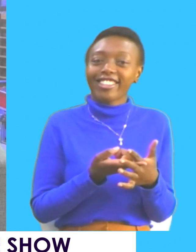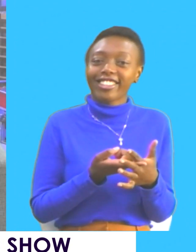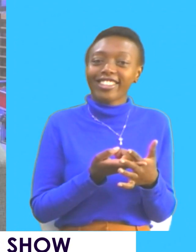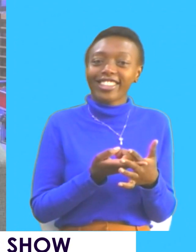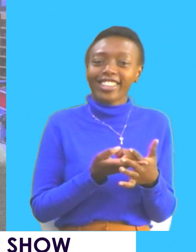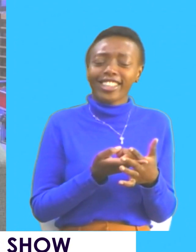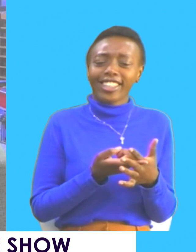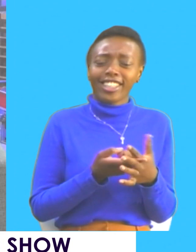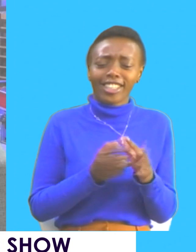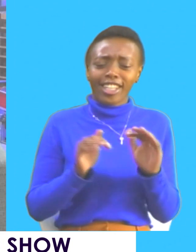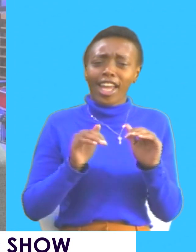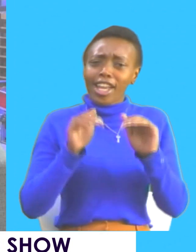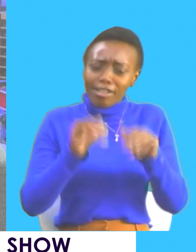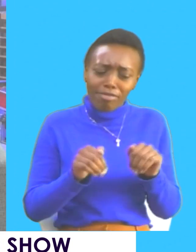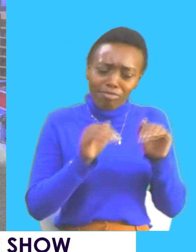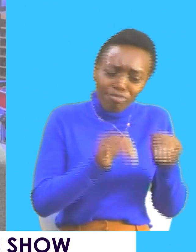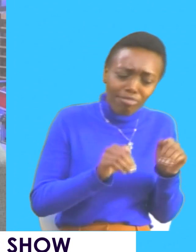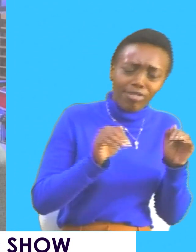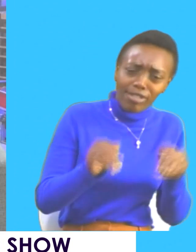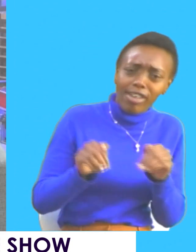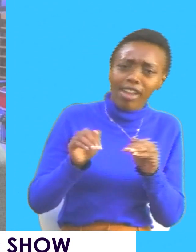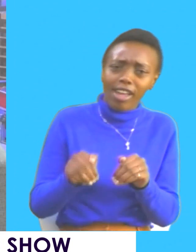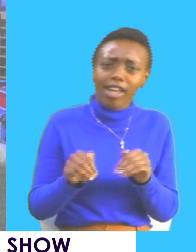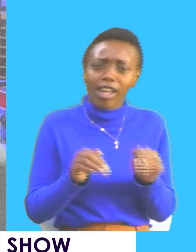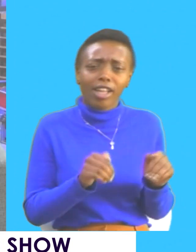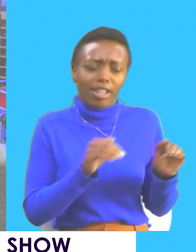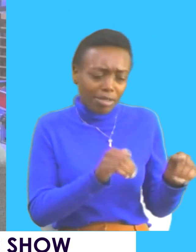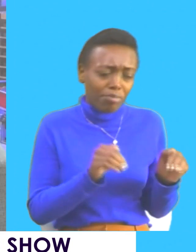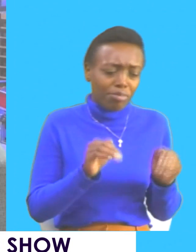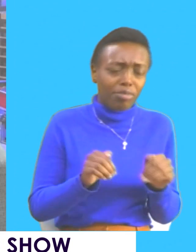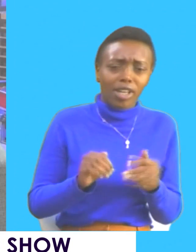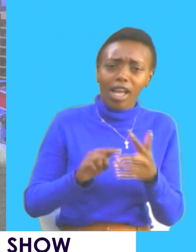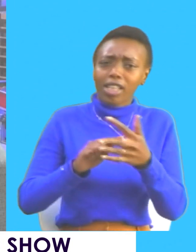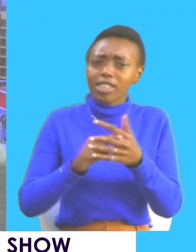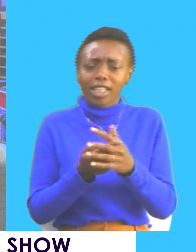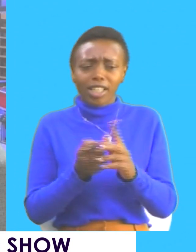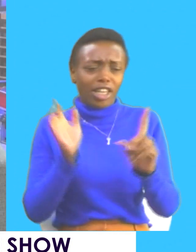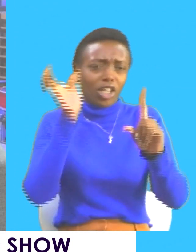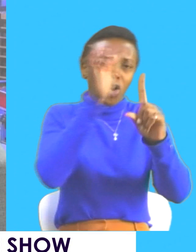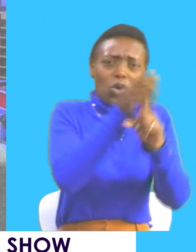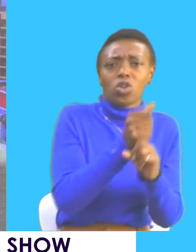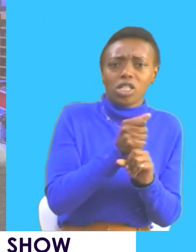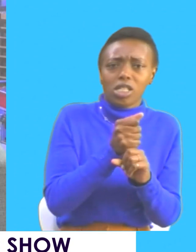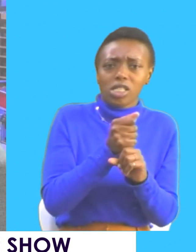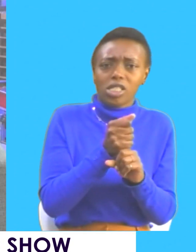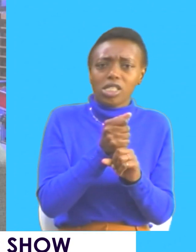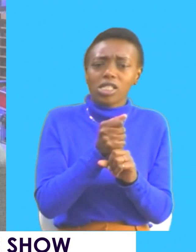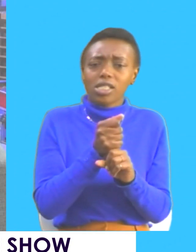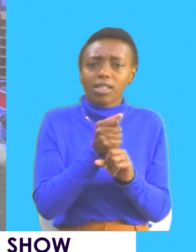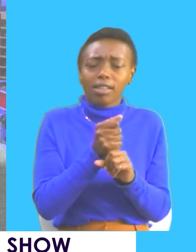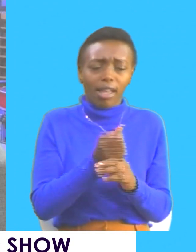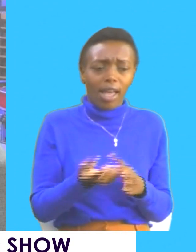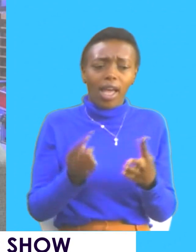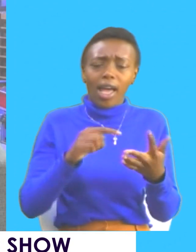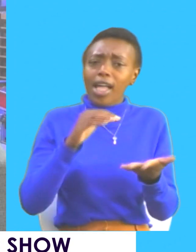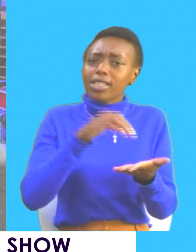Dig deeper. Look for efficiency. Start setting goals and setting boundaries. Start doing